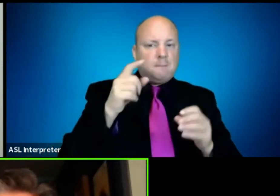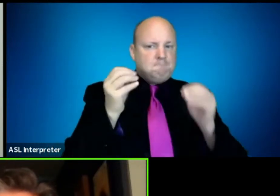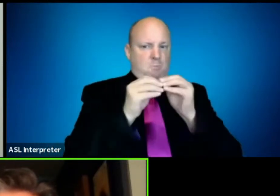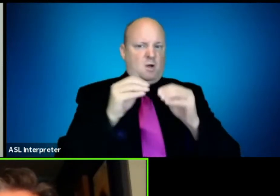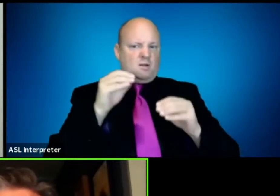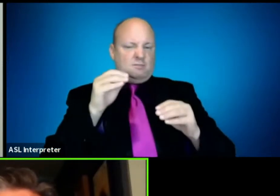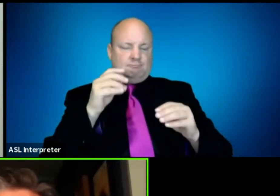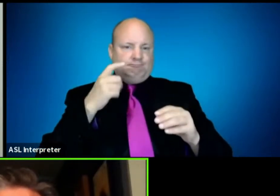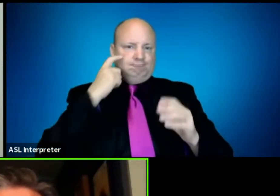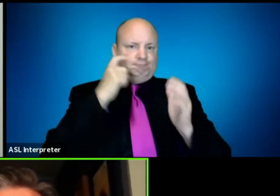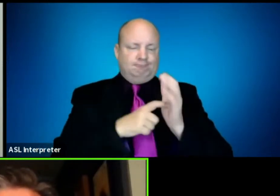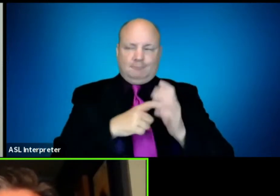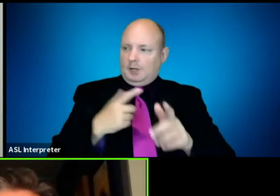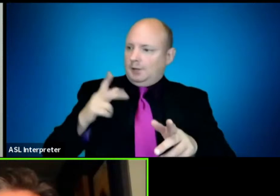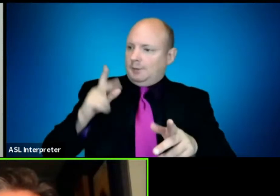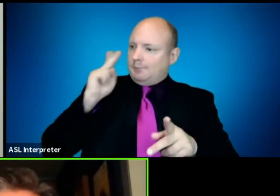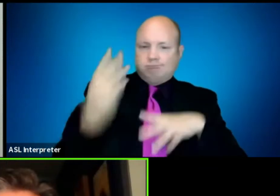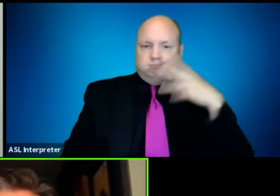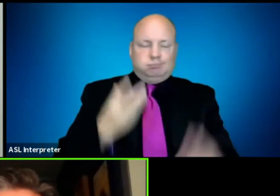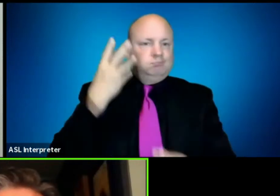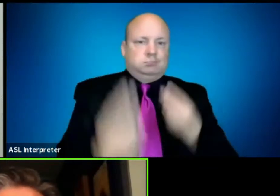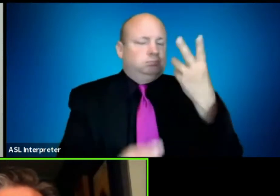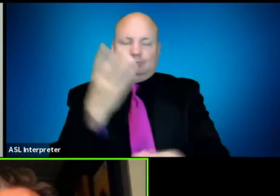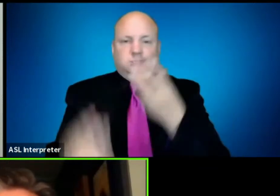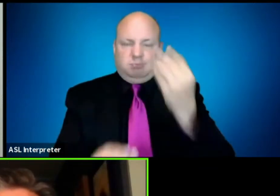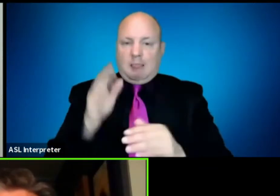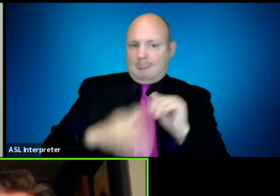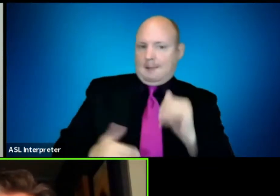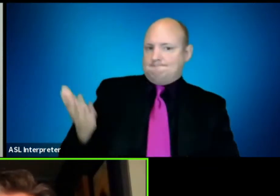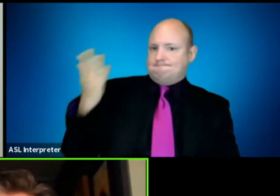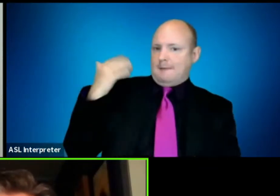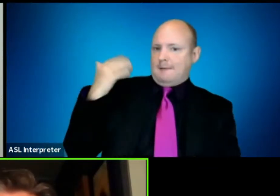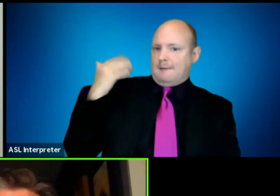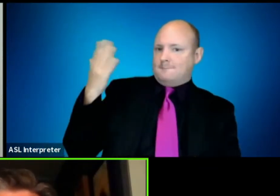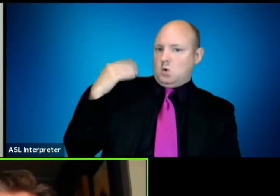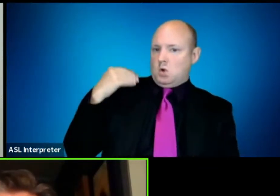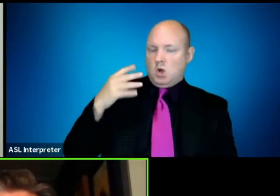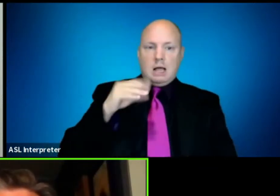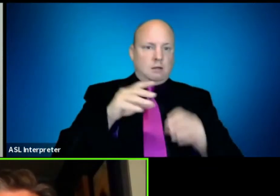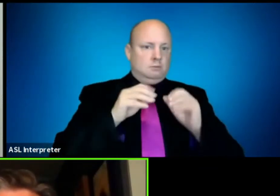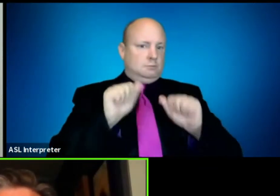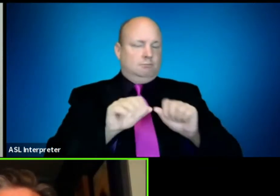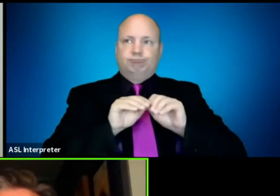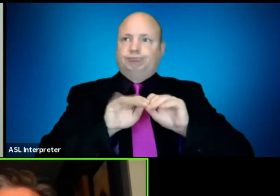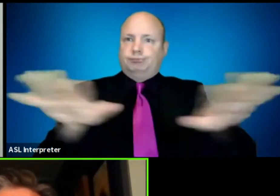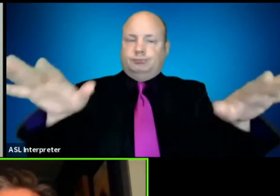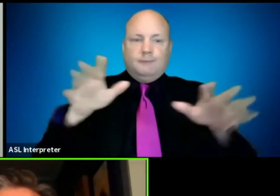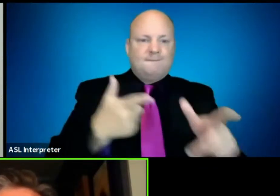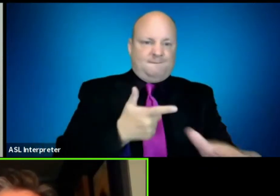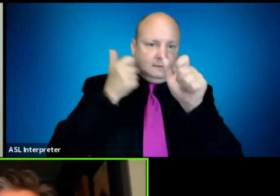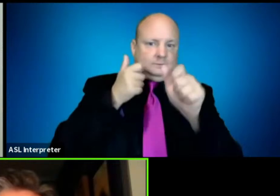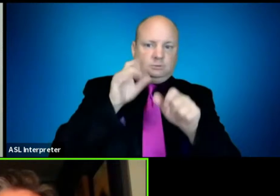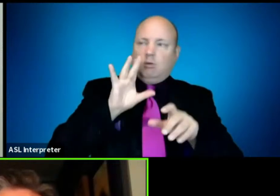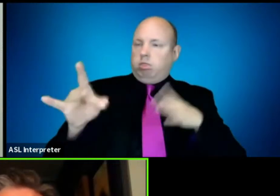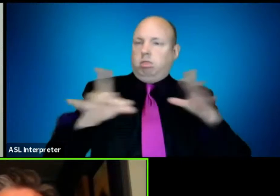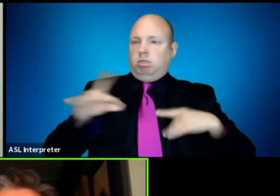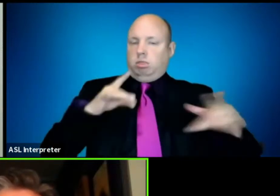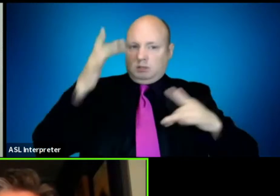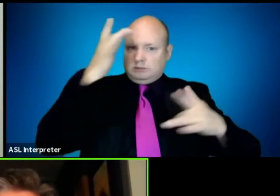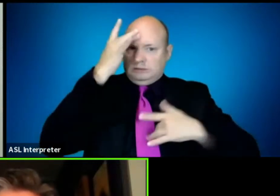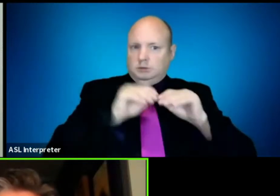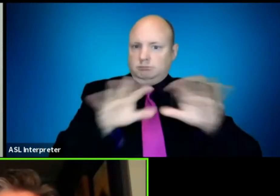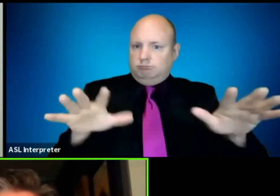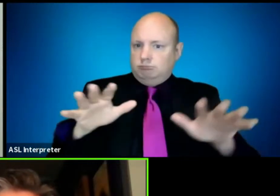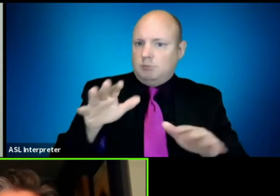serious disease in those who are unvaccinated, leading to hospitalizations and deaths at levels we haven't had to face throughout